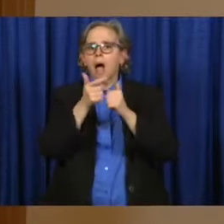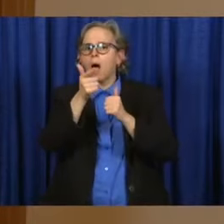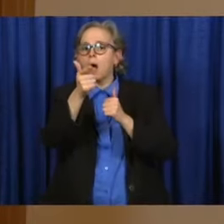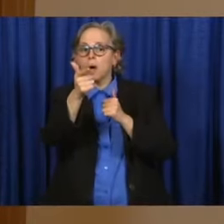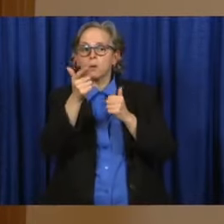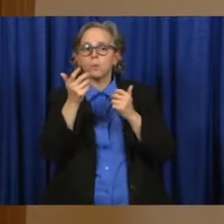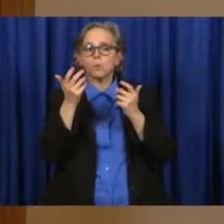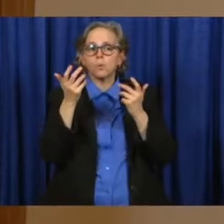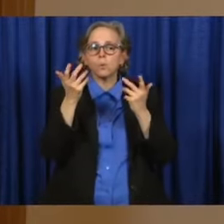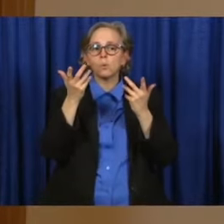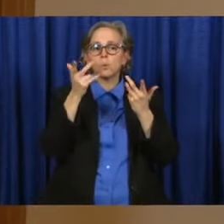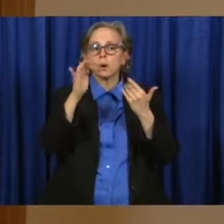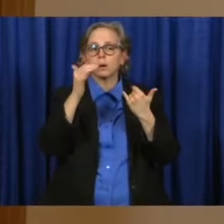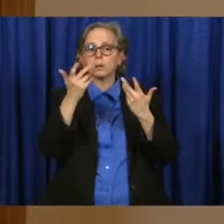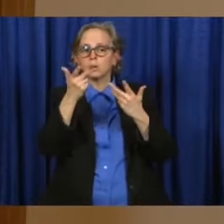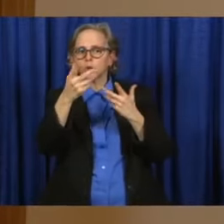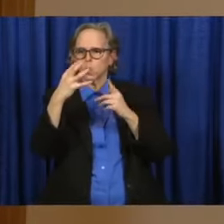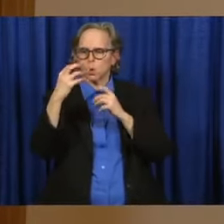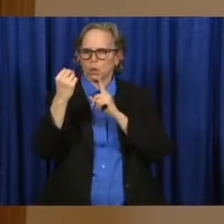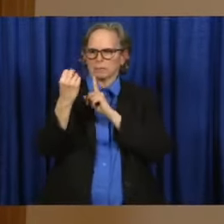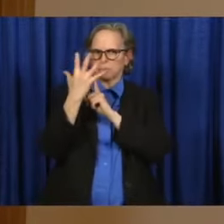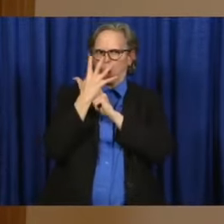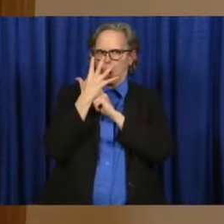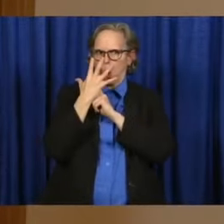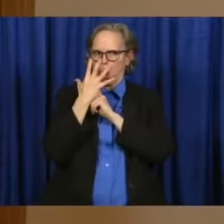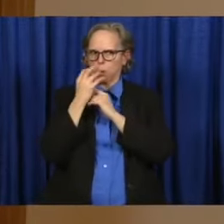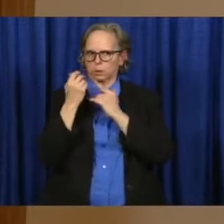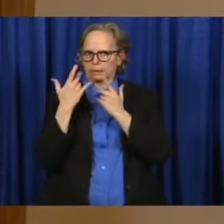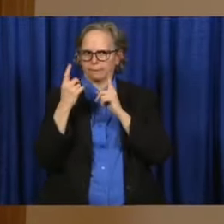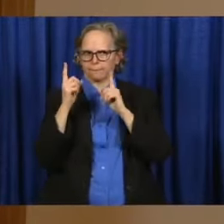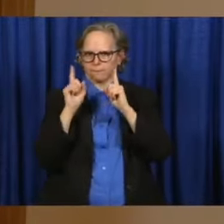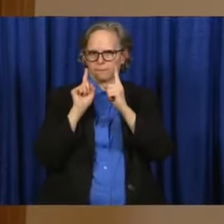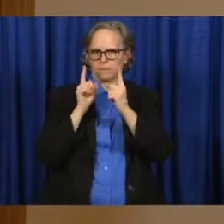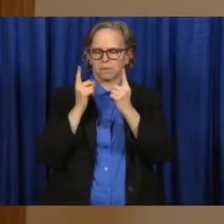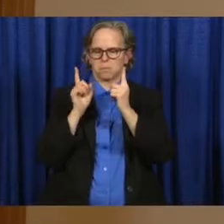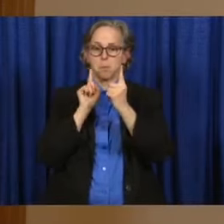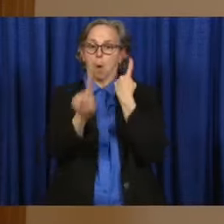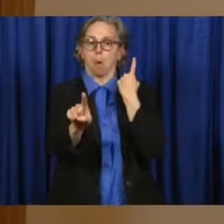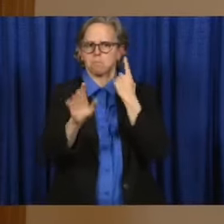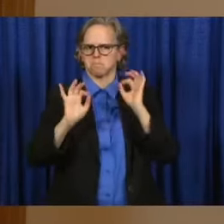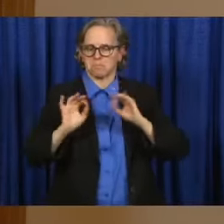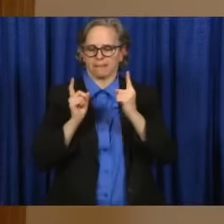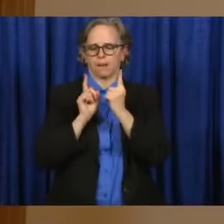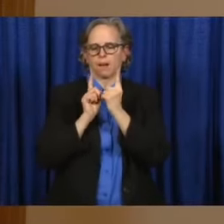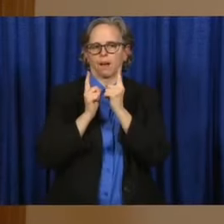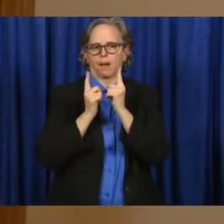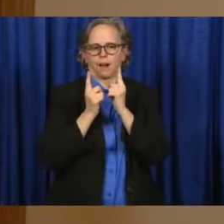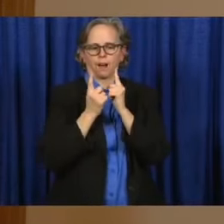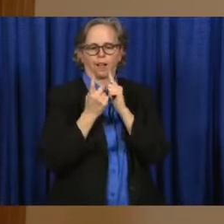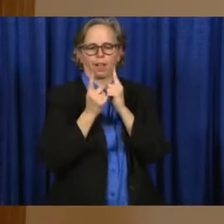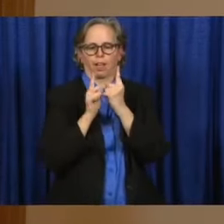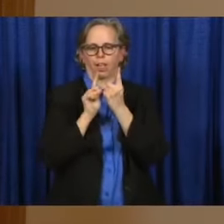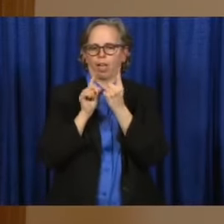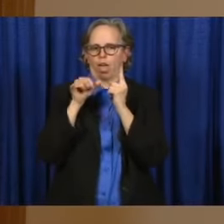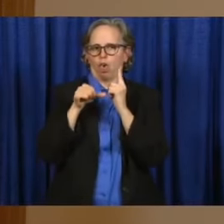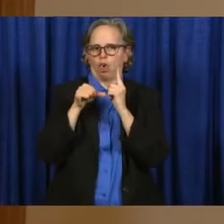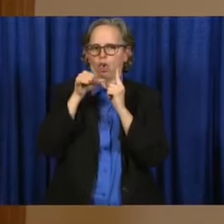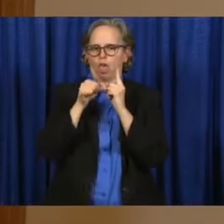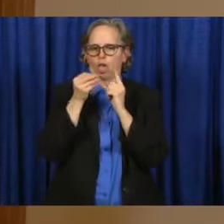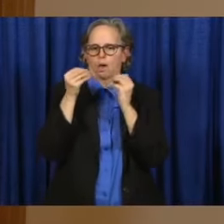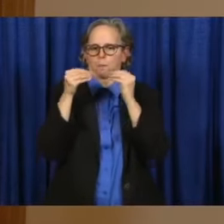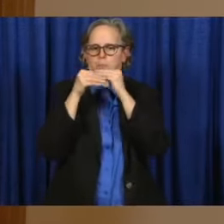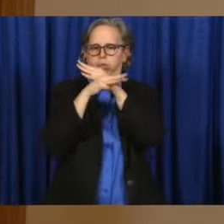that you come close to, I don't want people being that afraid. But I think we are all now obsessing